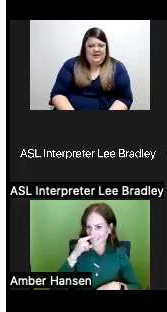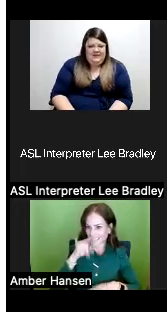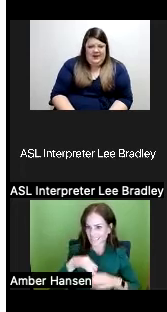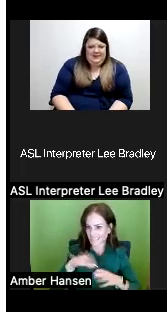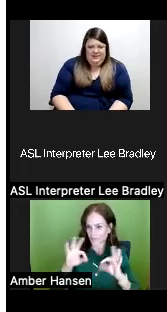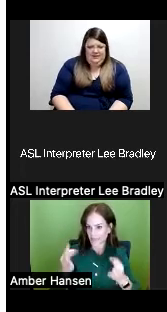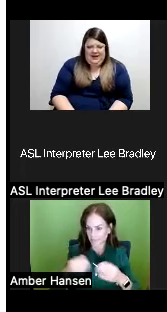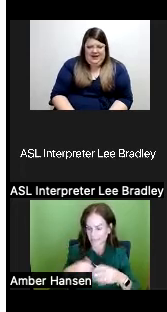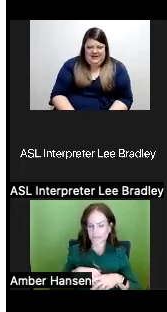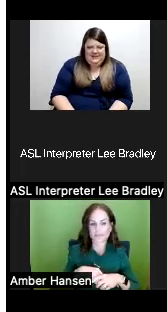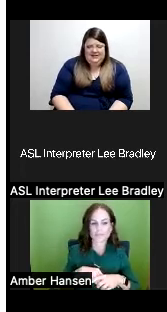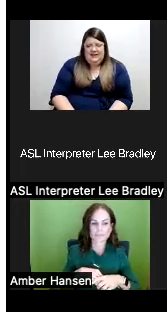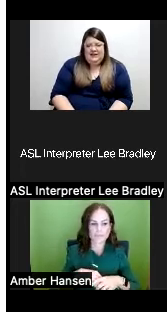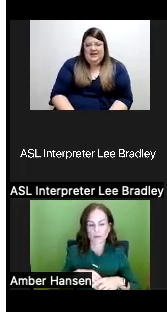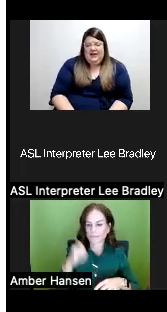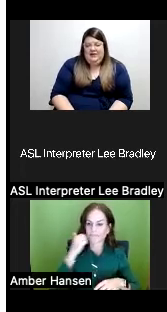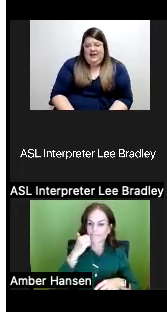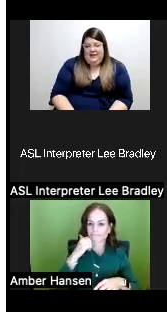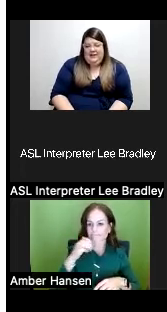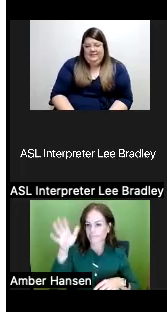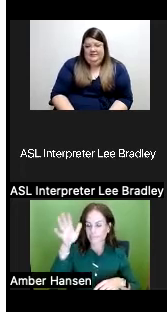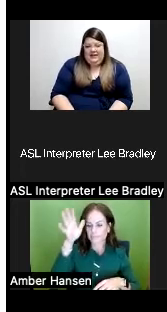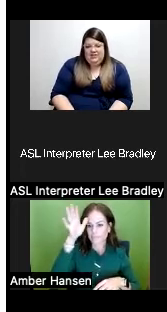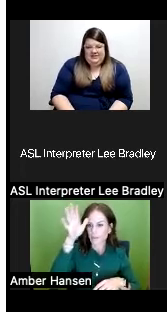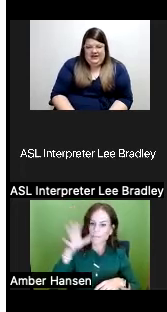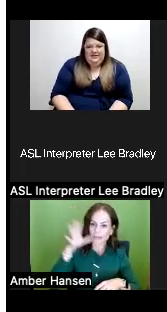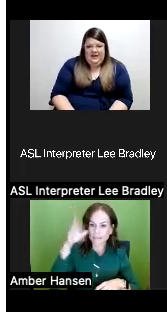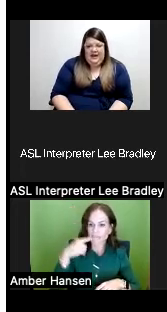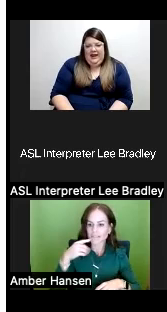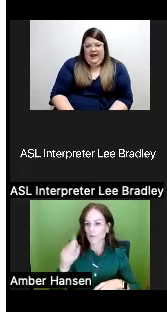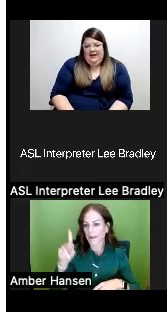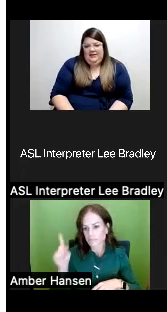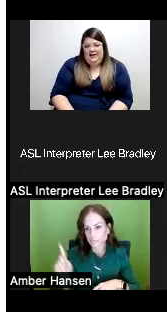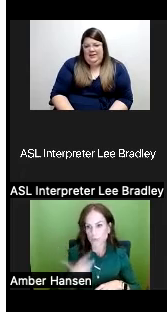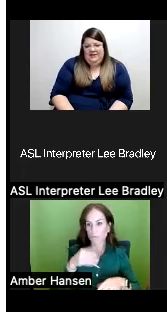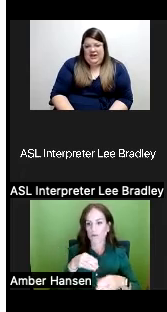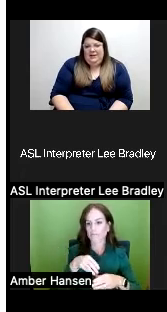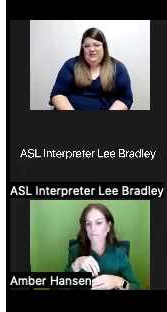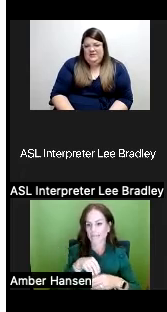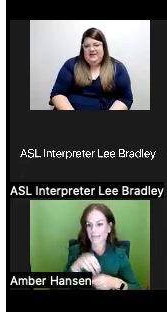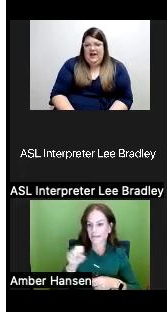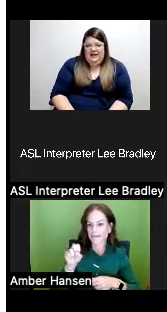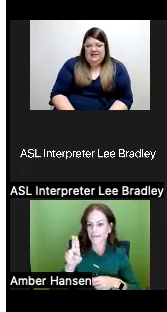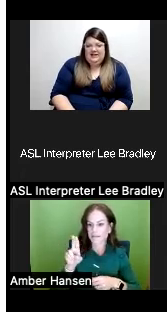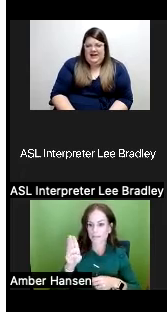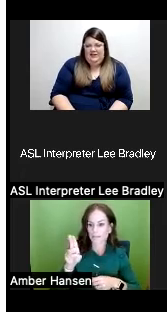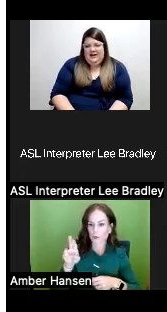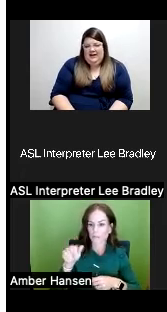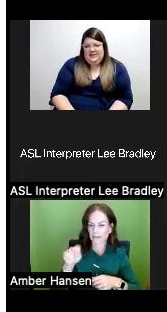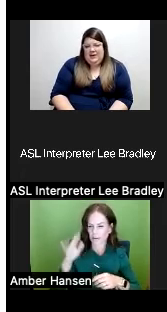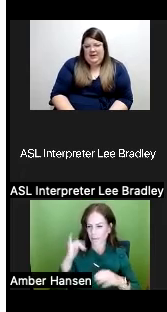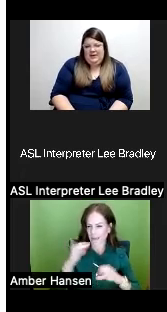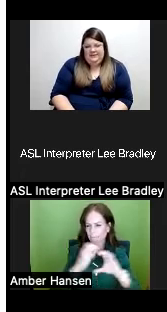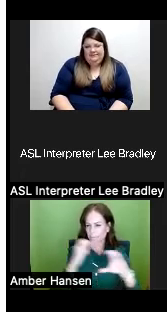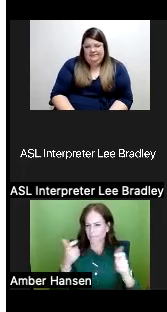was from a big family, about 9 kids in the family, and she's deaf. And every day her parents would say, okay, let's everybody